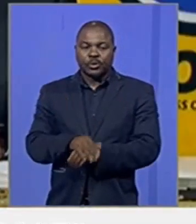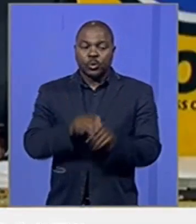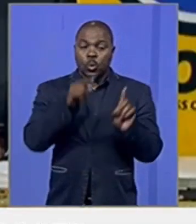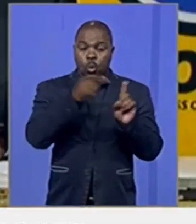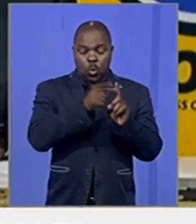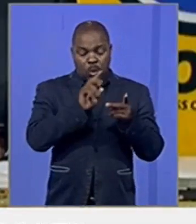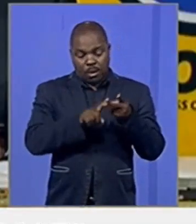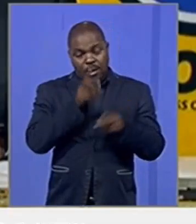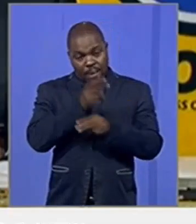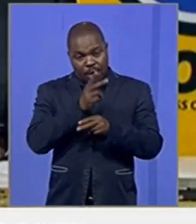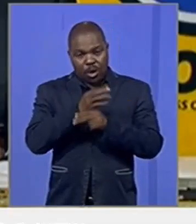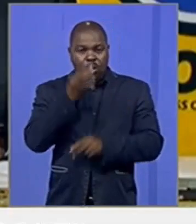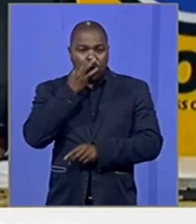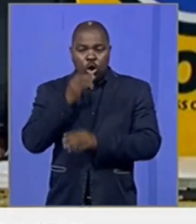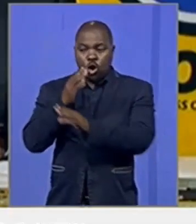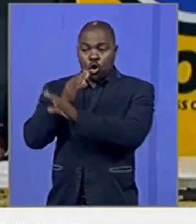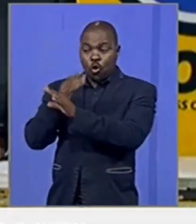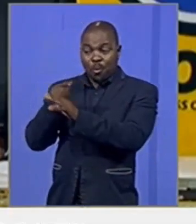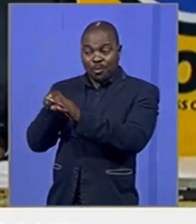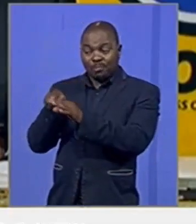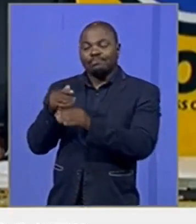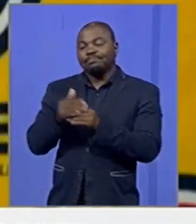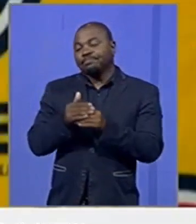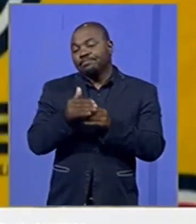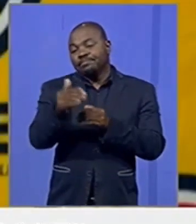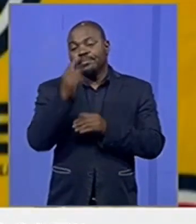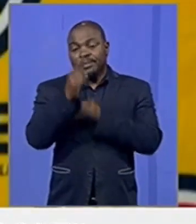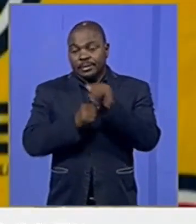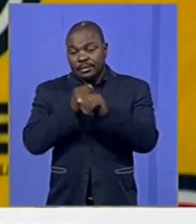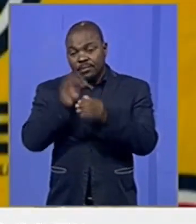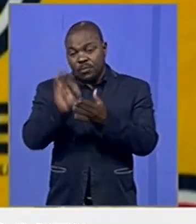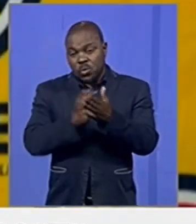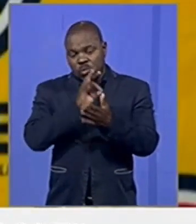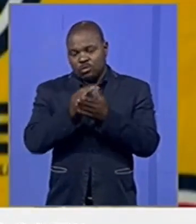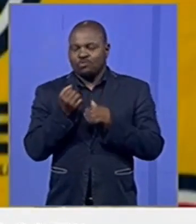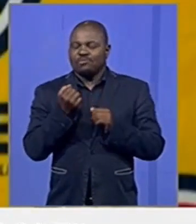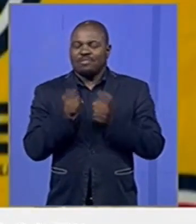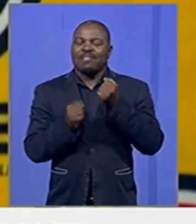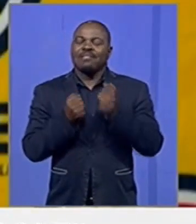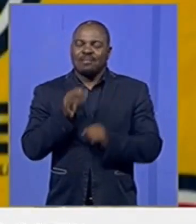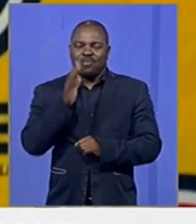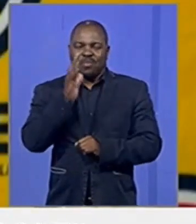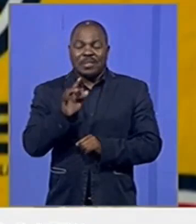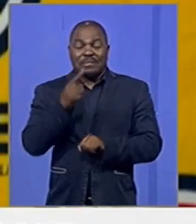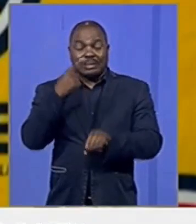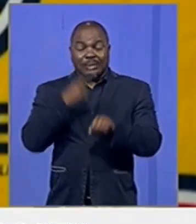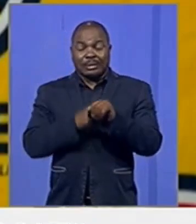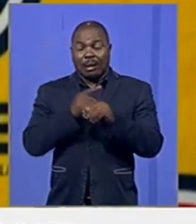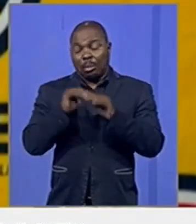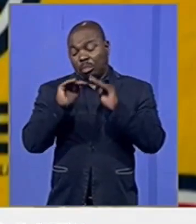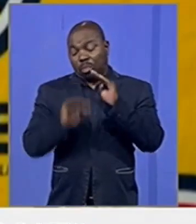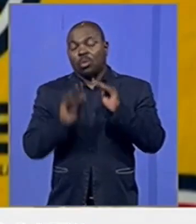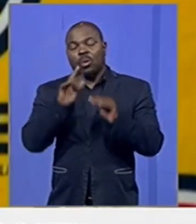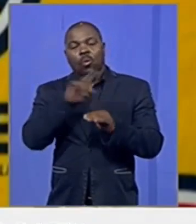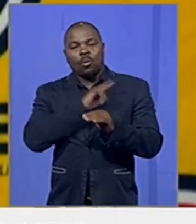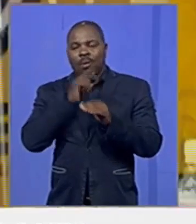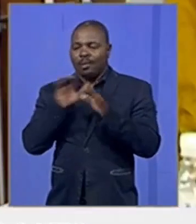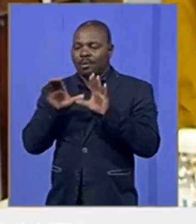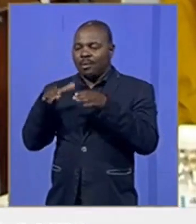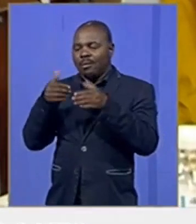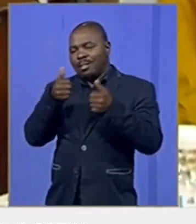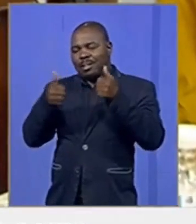boletše gape gore COPE e ya go goga boima dikgethong tša išago go tloga mola mokgatlo o hlongwago ka ge dikgogakgogano